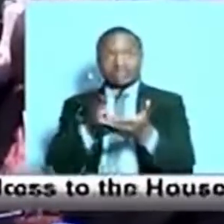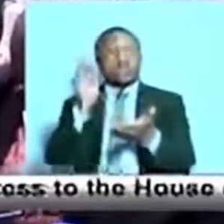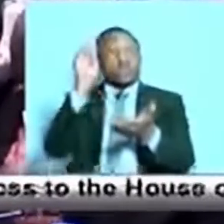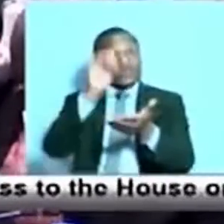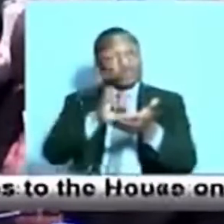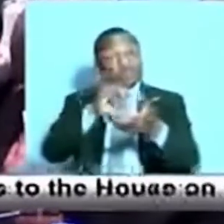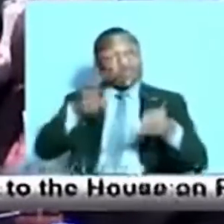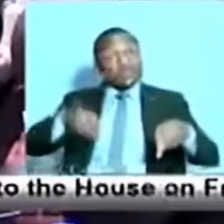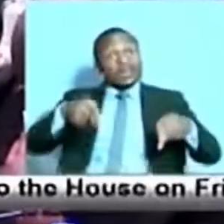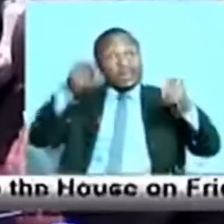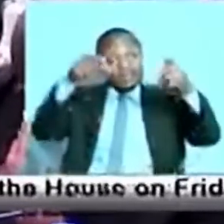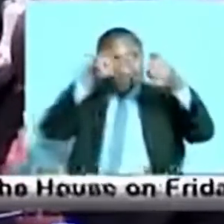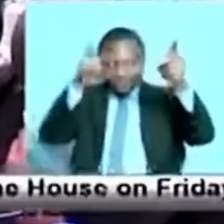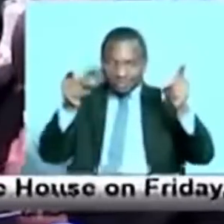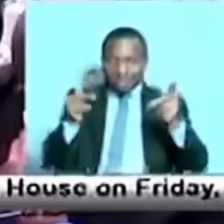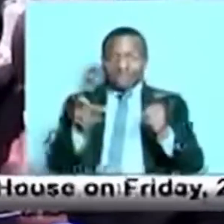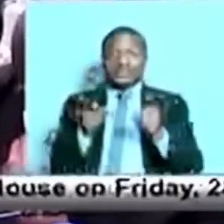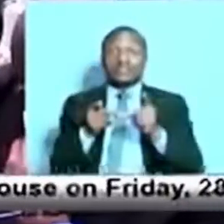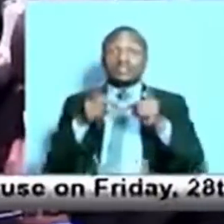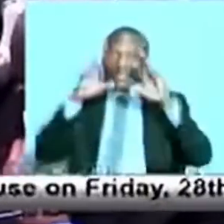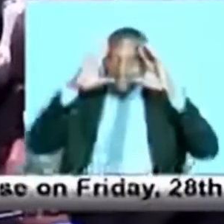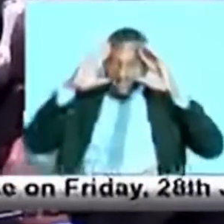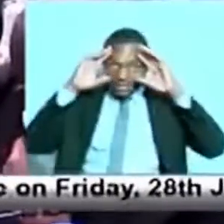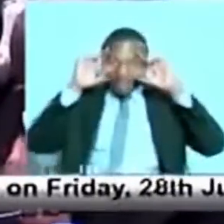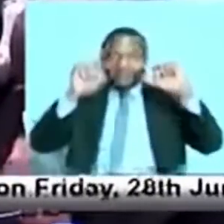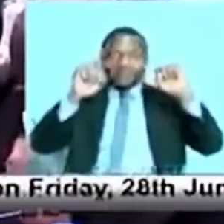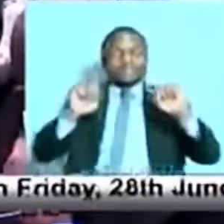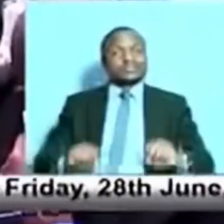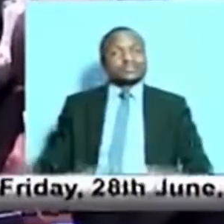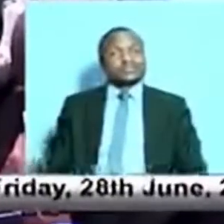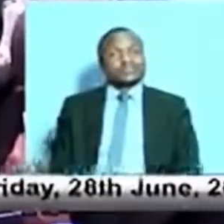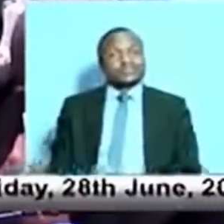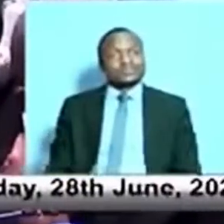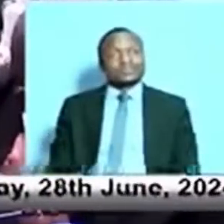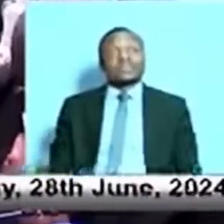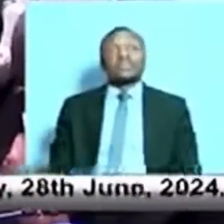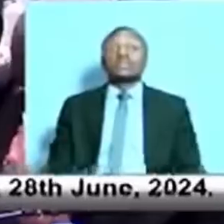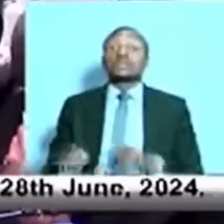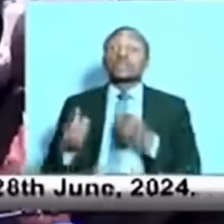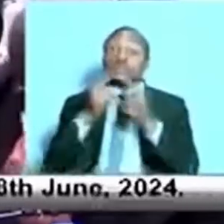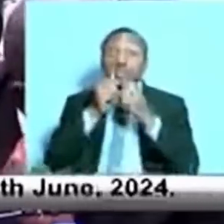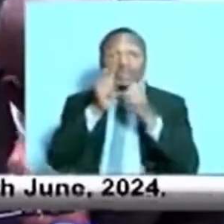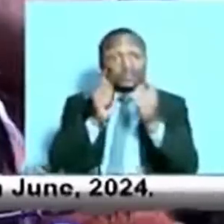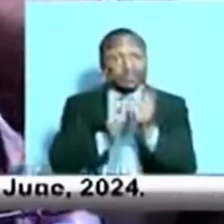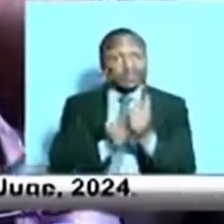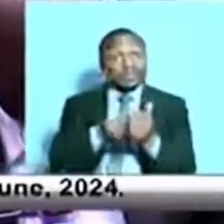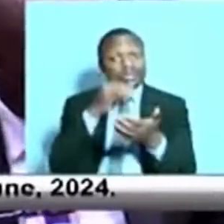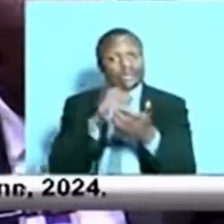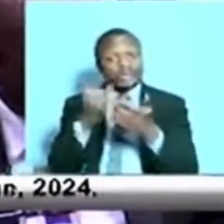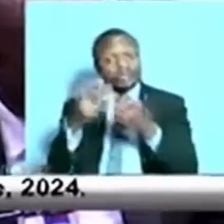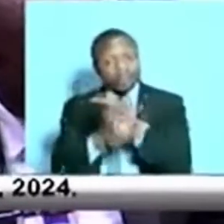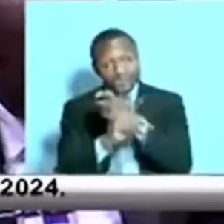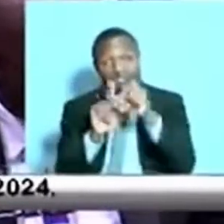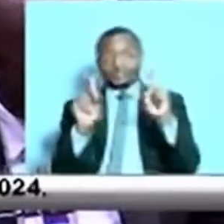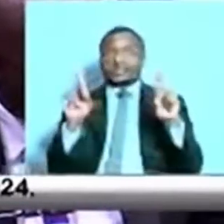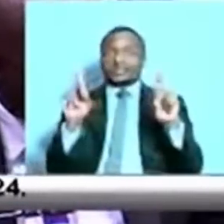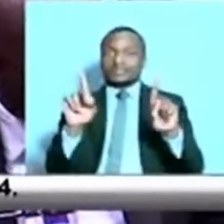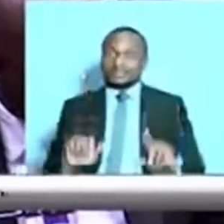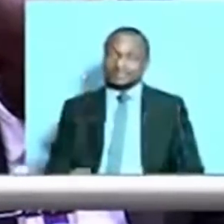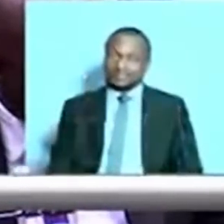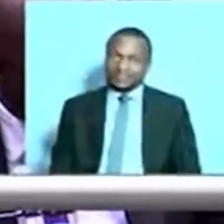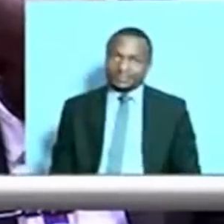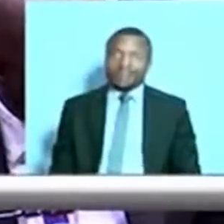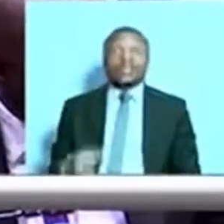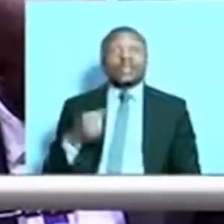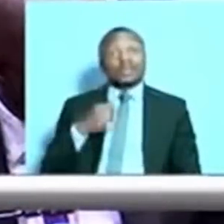higher pedestal. The President actually spoke to the issue of democracy. And